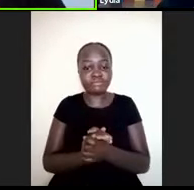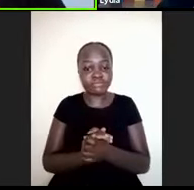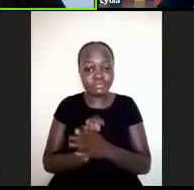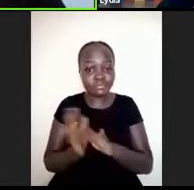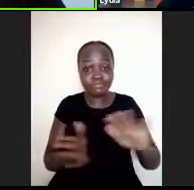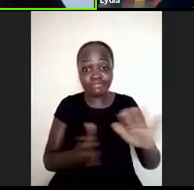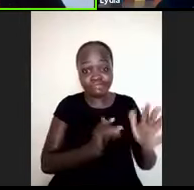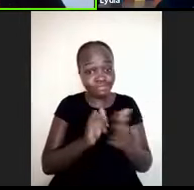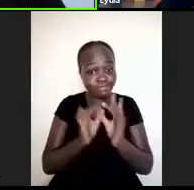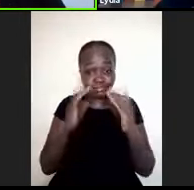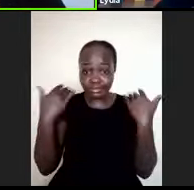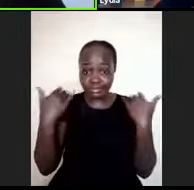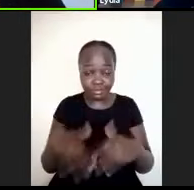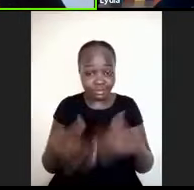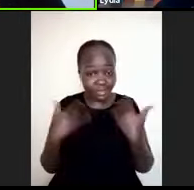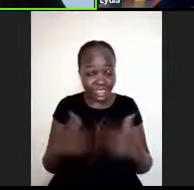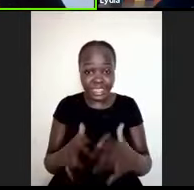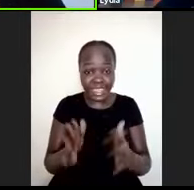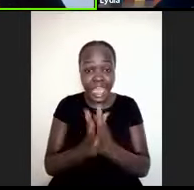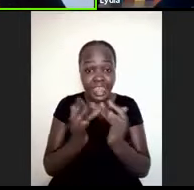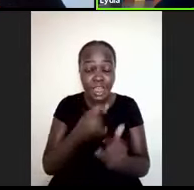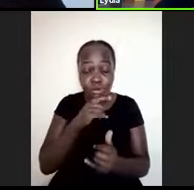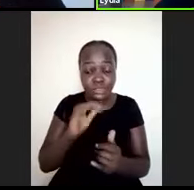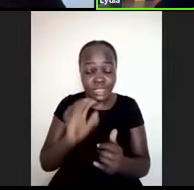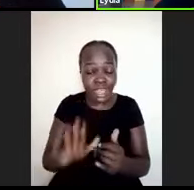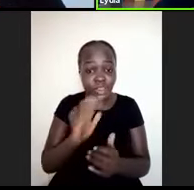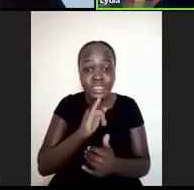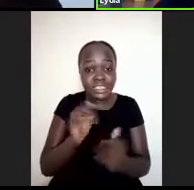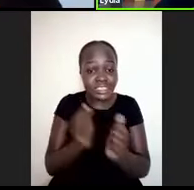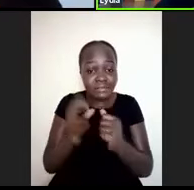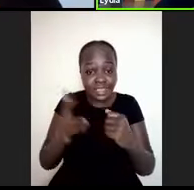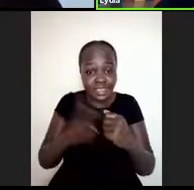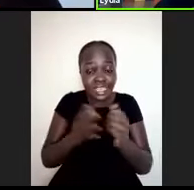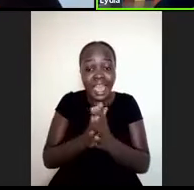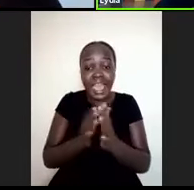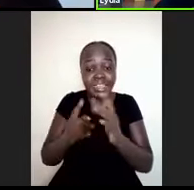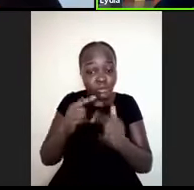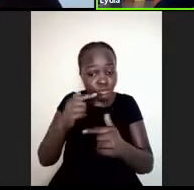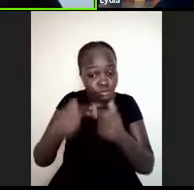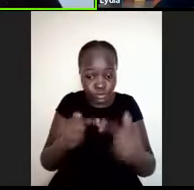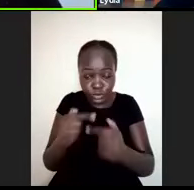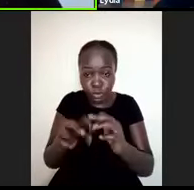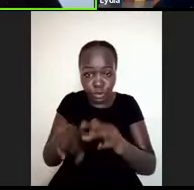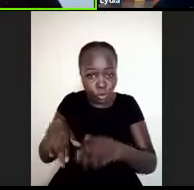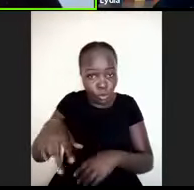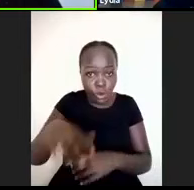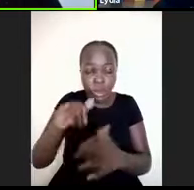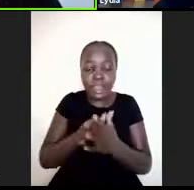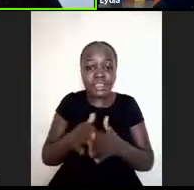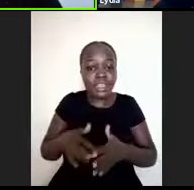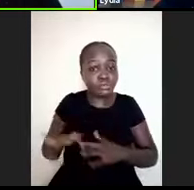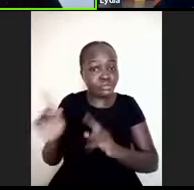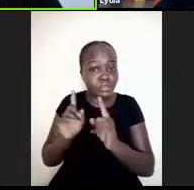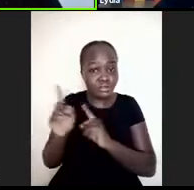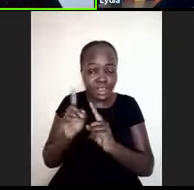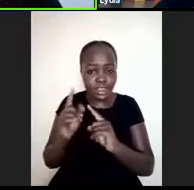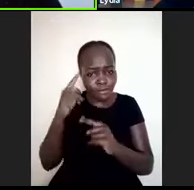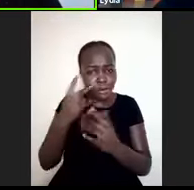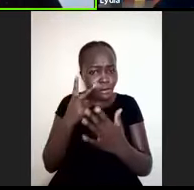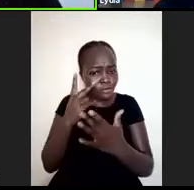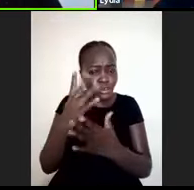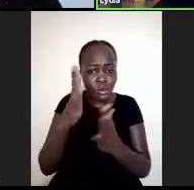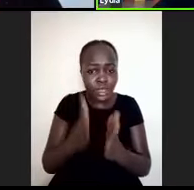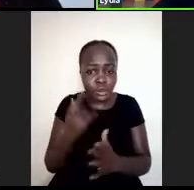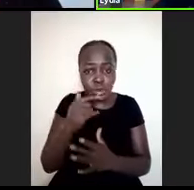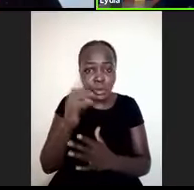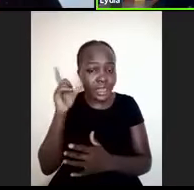your son is 17 and still walking that journey. I think for the viewers who are listening, because we may not be able to